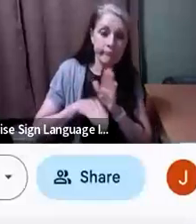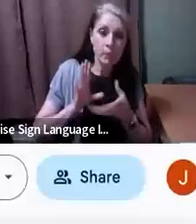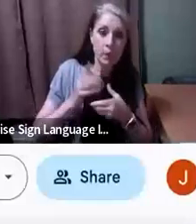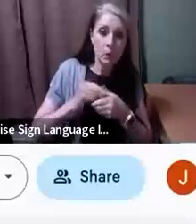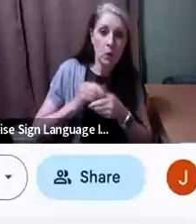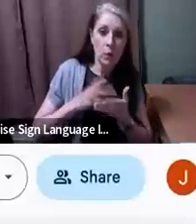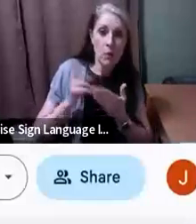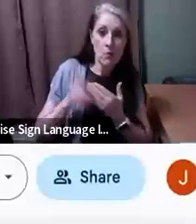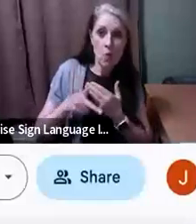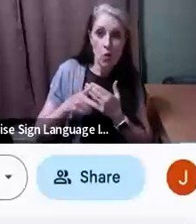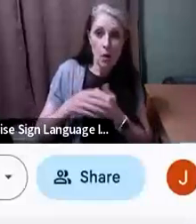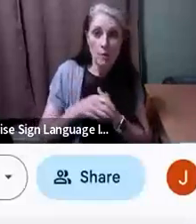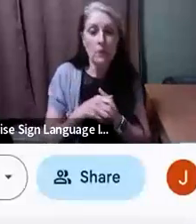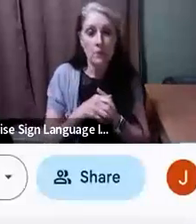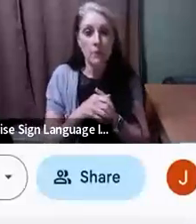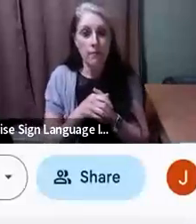programs.